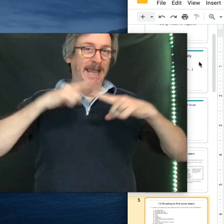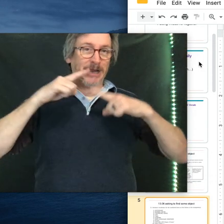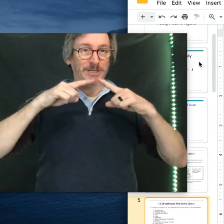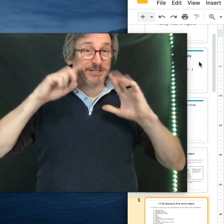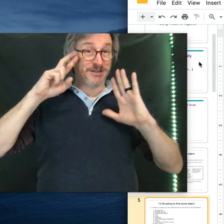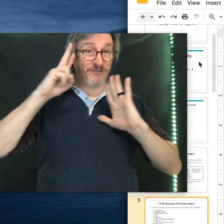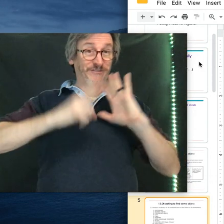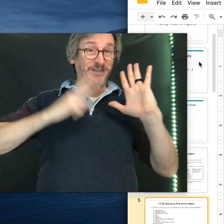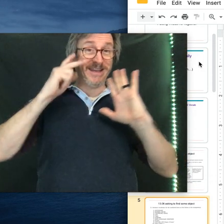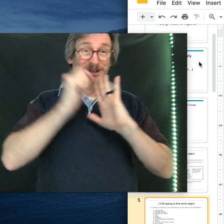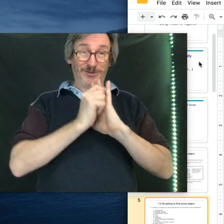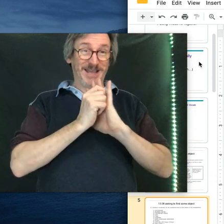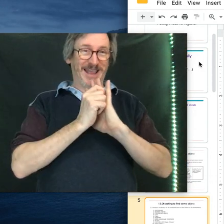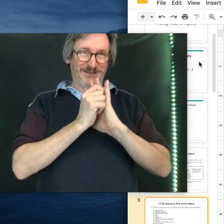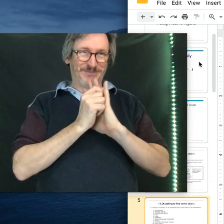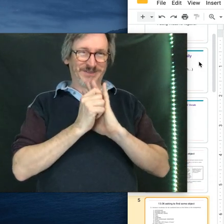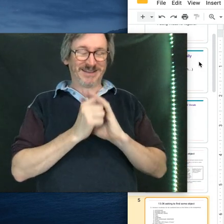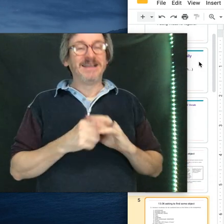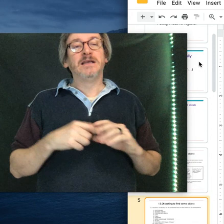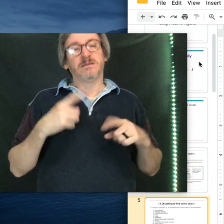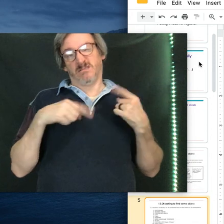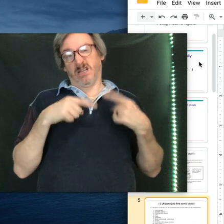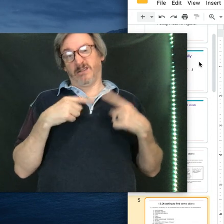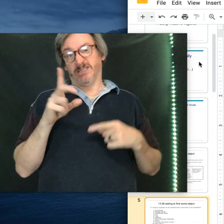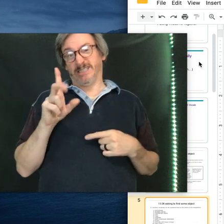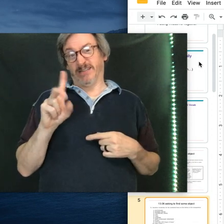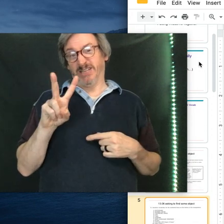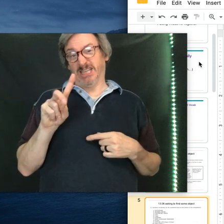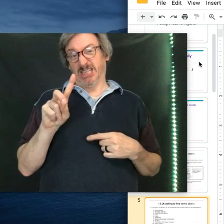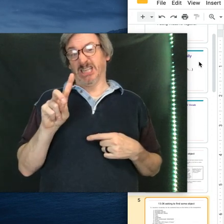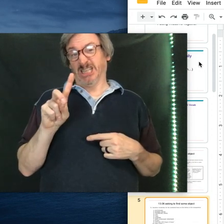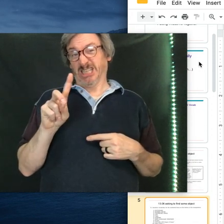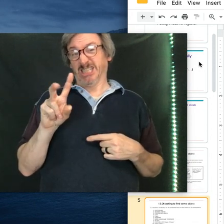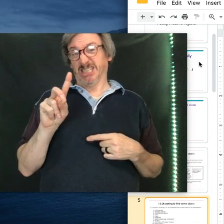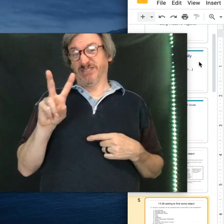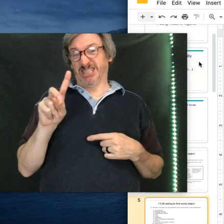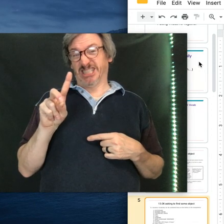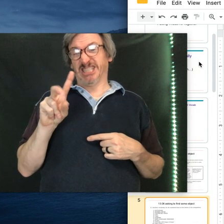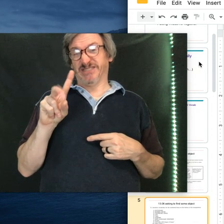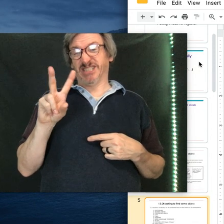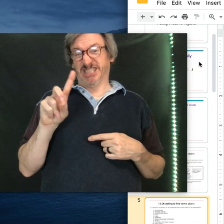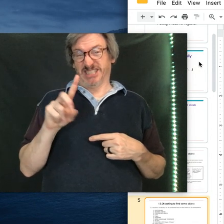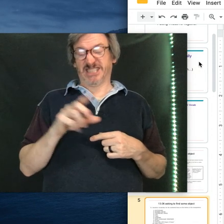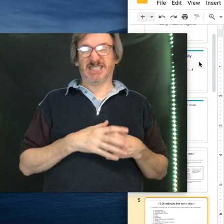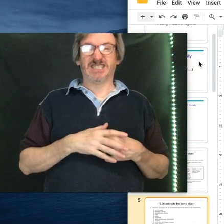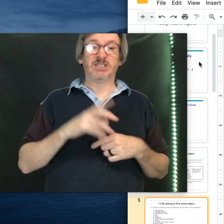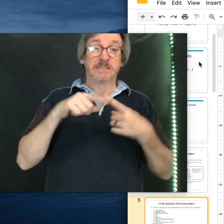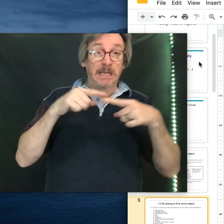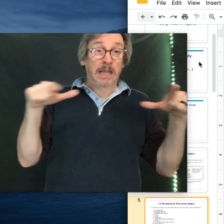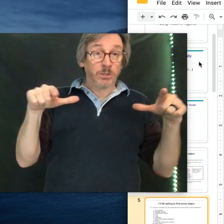Sign language, videotape. No, sign language, DVD.